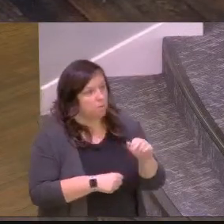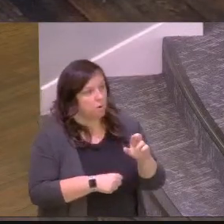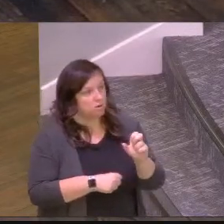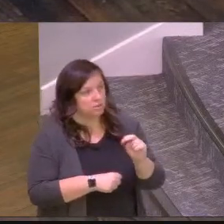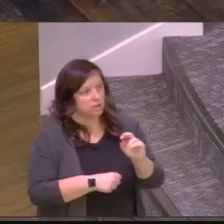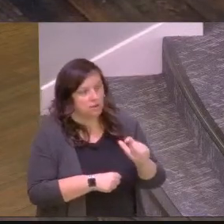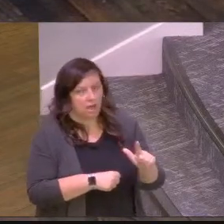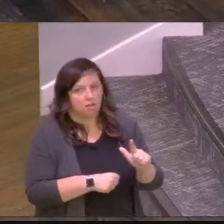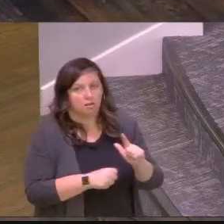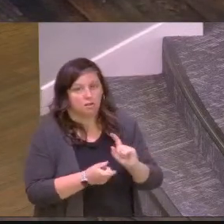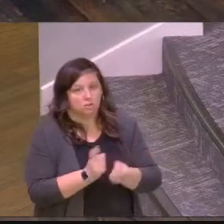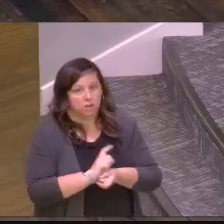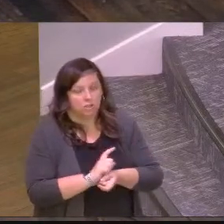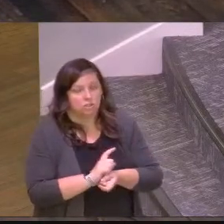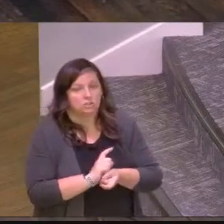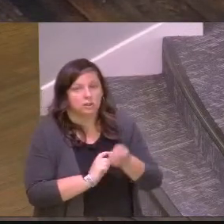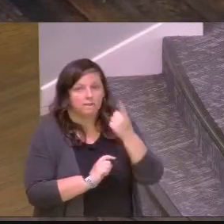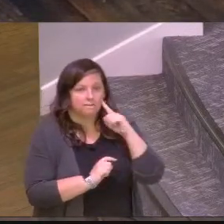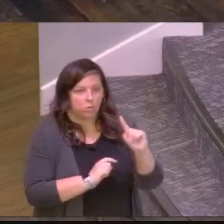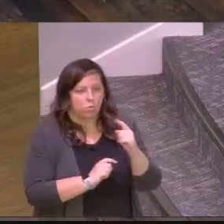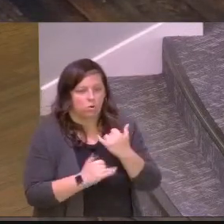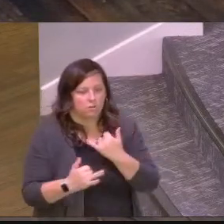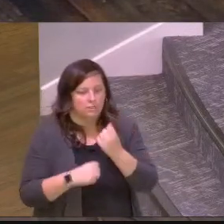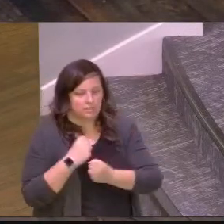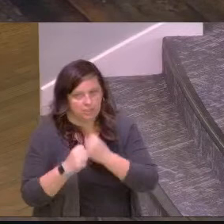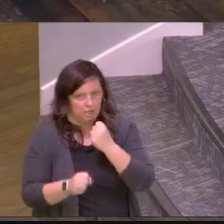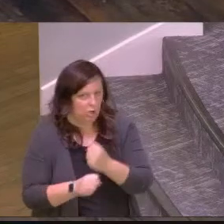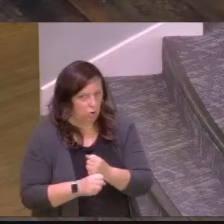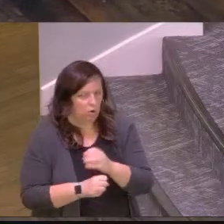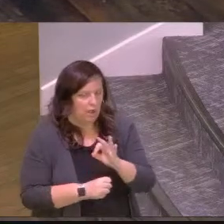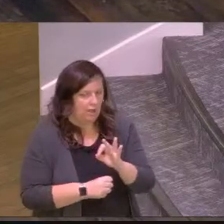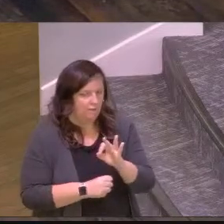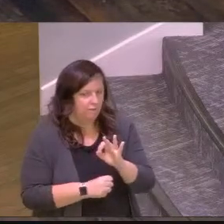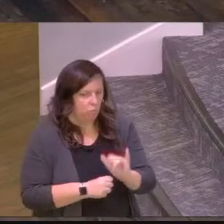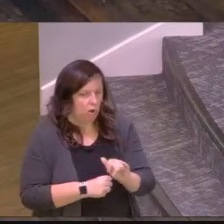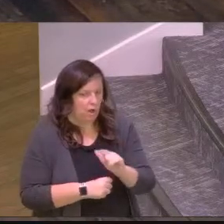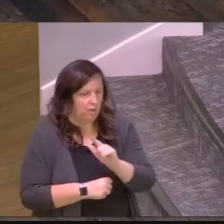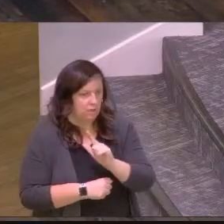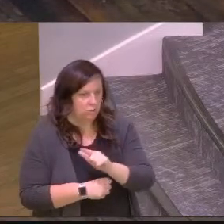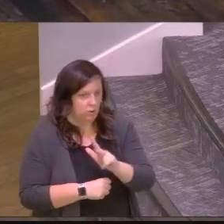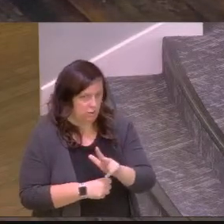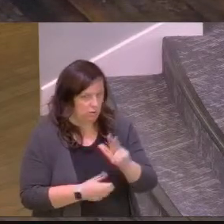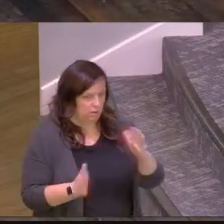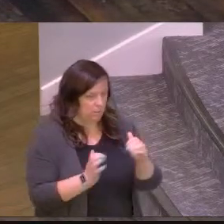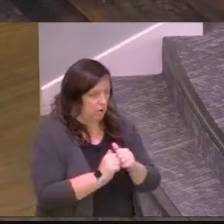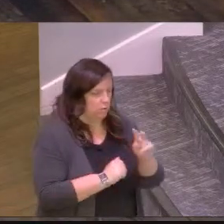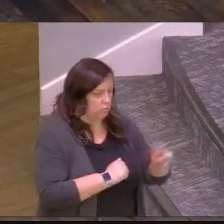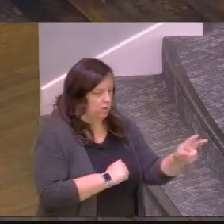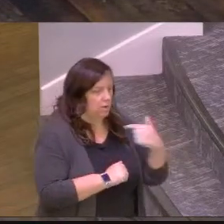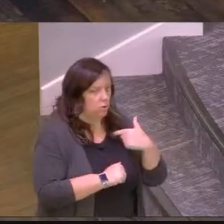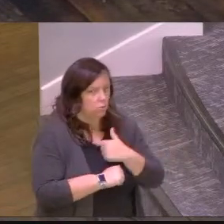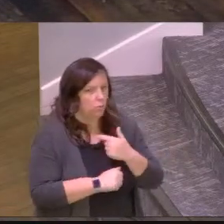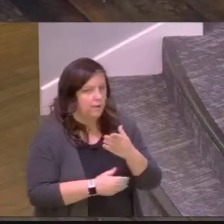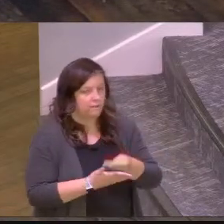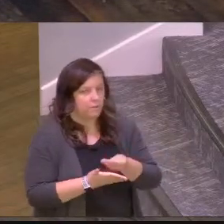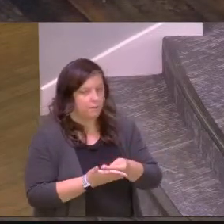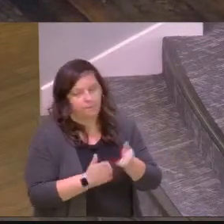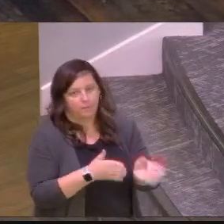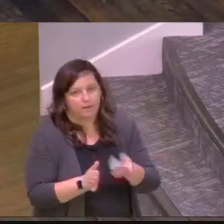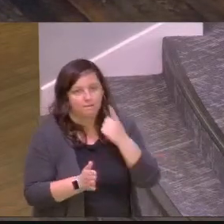and 23. For FY '22, we had budgeted a total of 2,107 full-time employees to